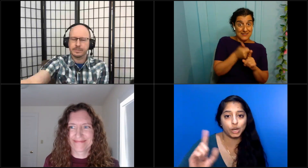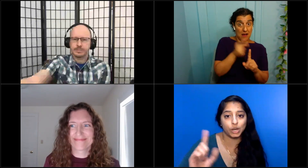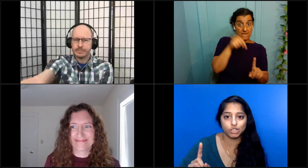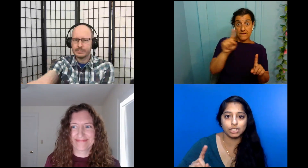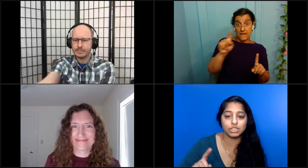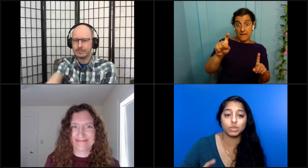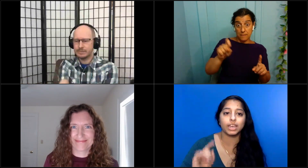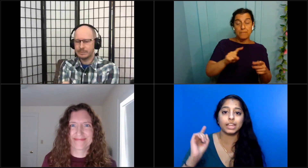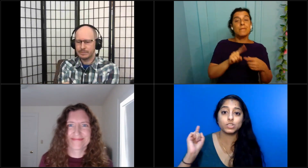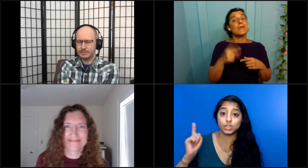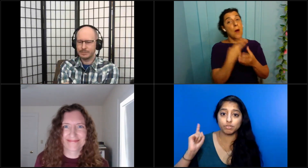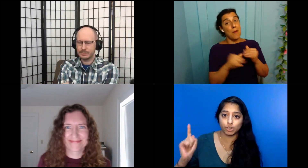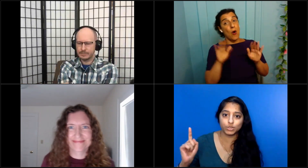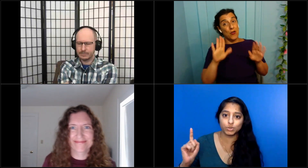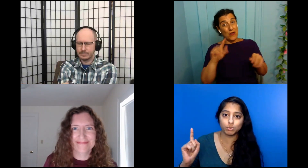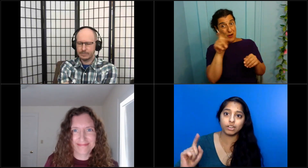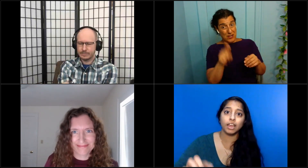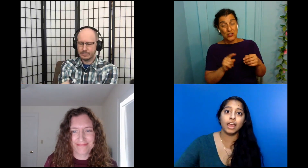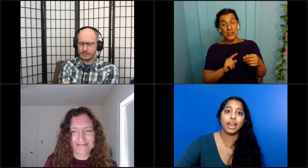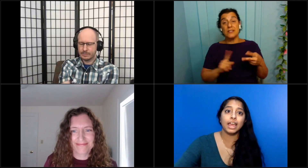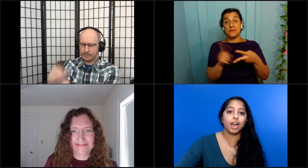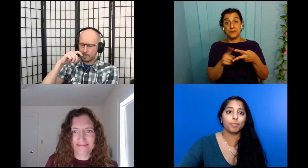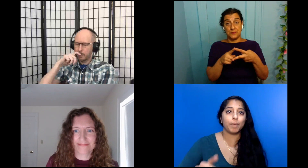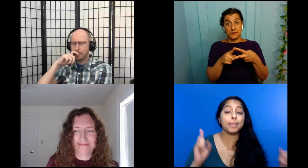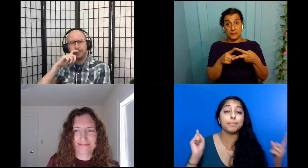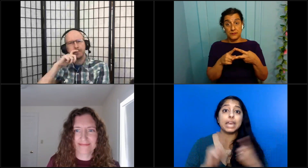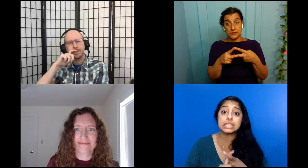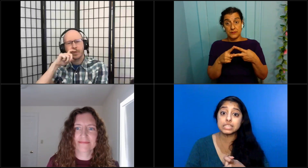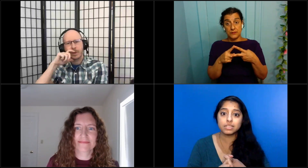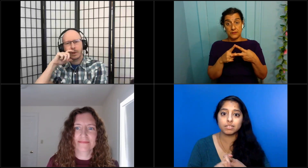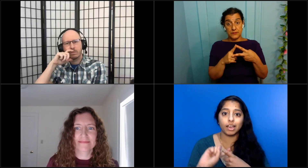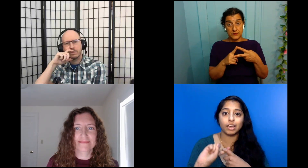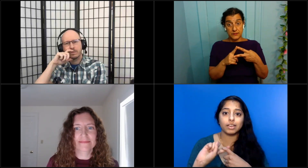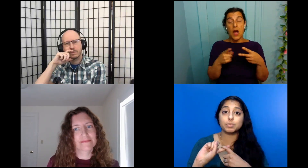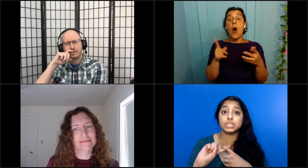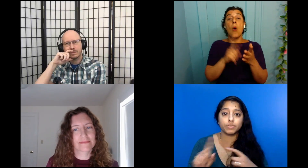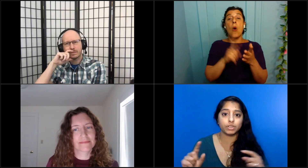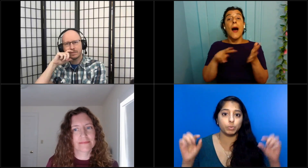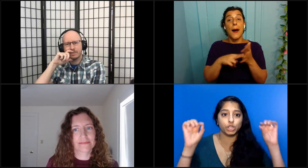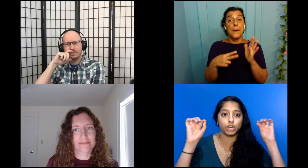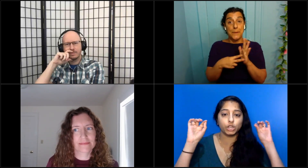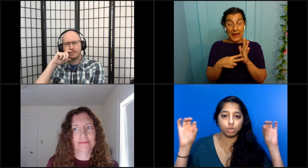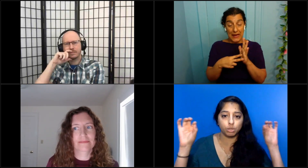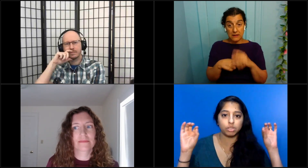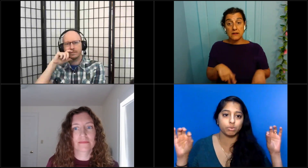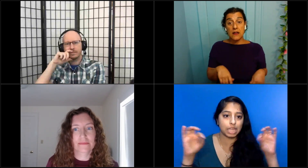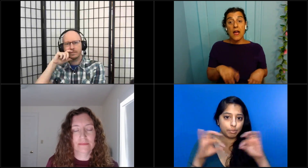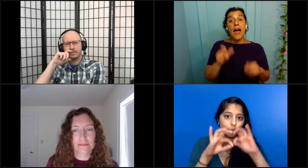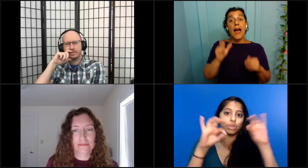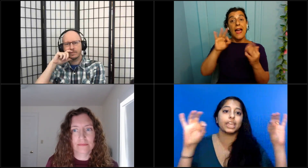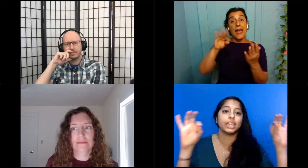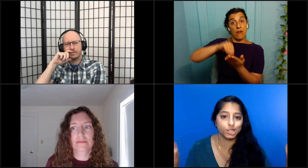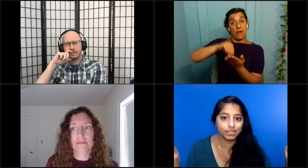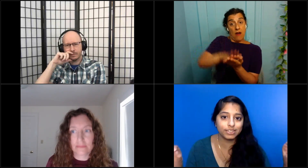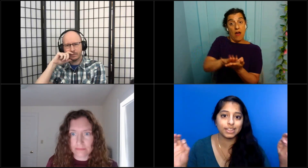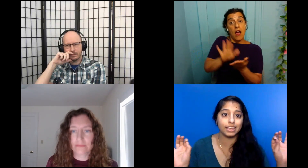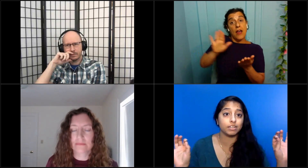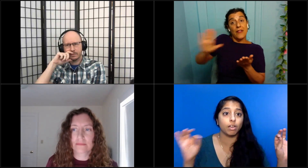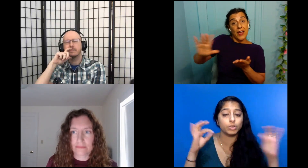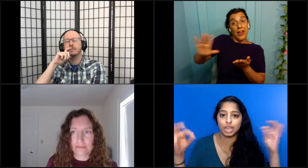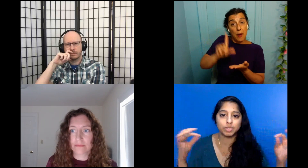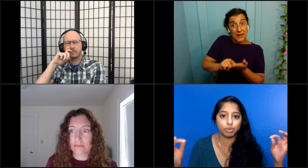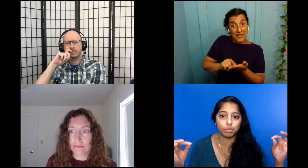Both great questions. So the answer to the first one, I meant specifically when you're including people's like